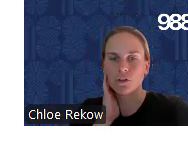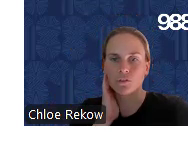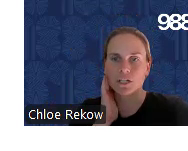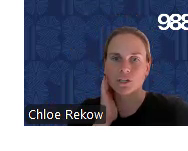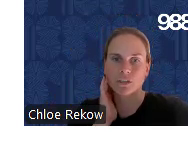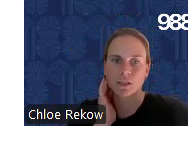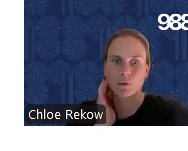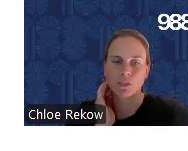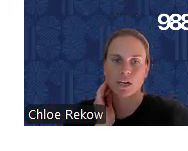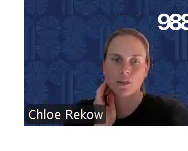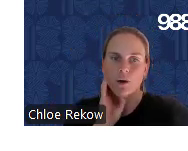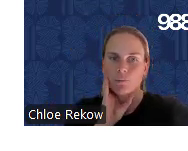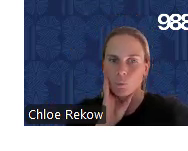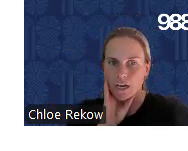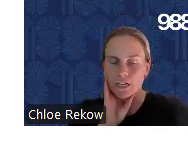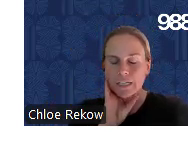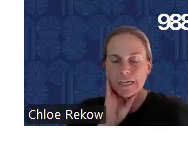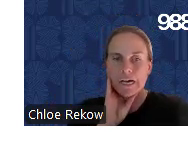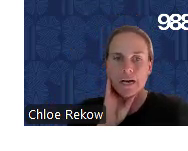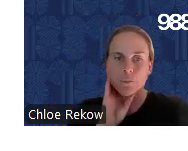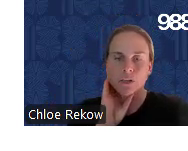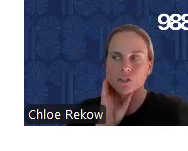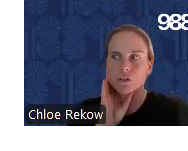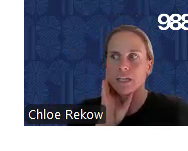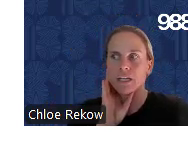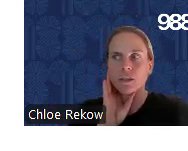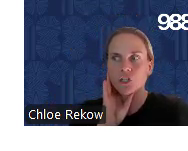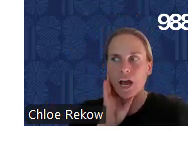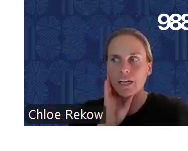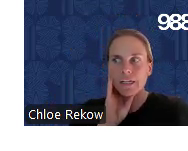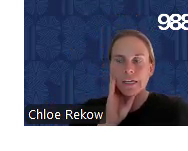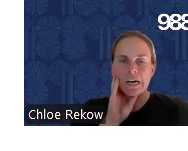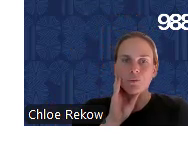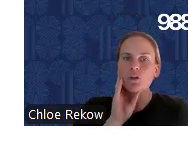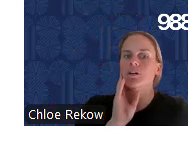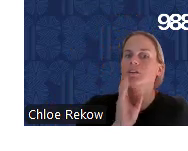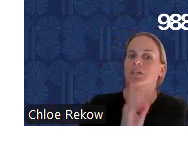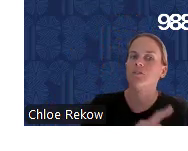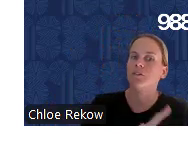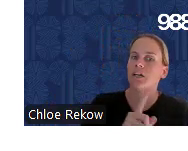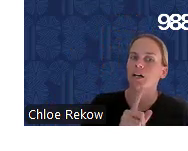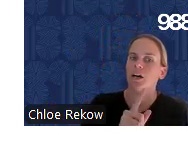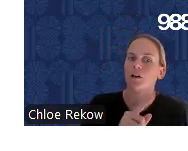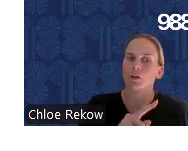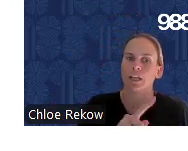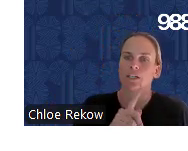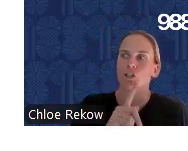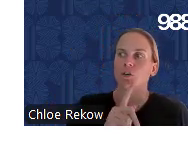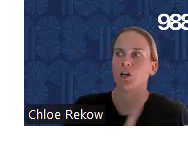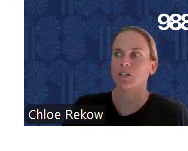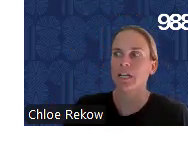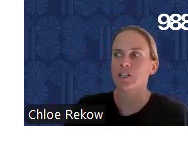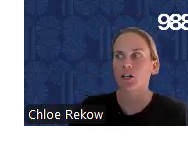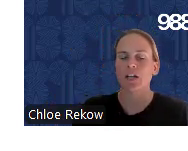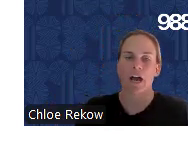So feel free to visit the website on the bottom right. We can also link it in the chat. You can see data related